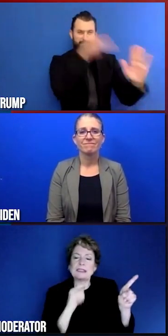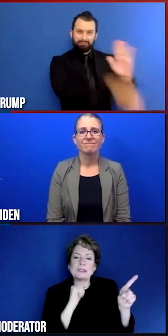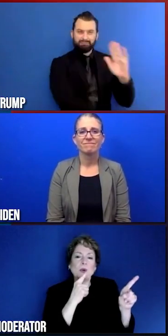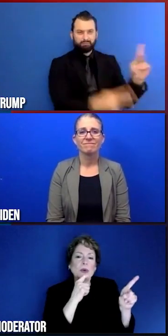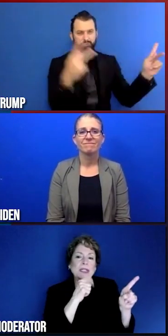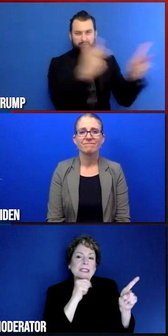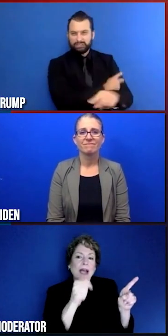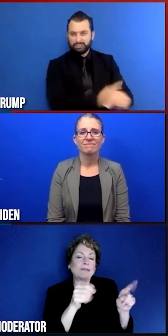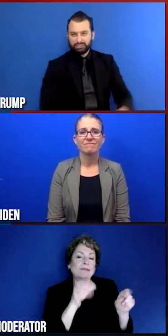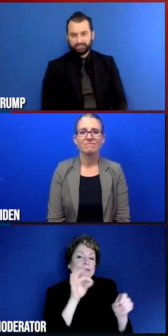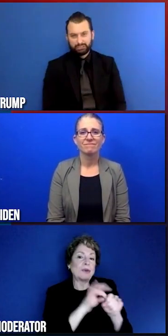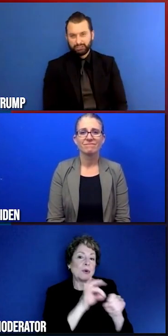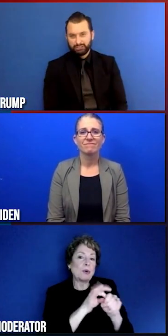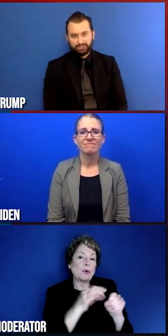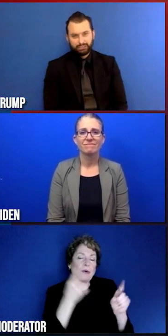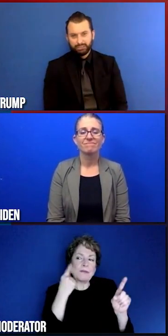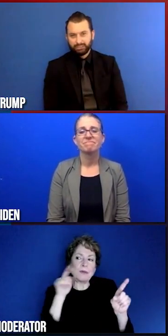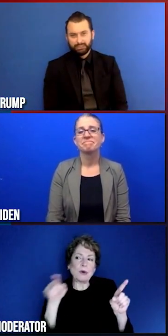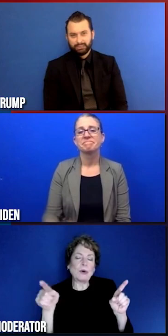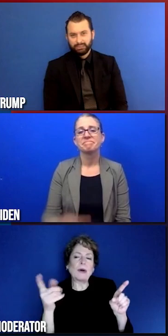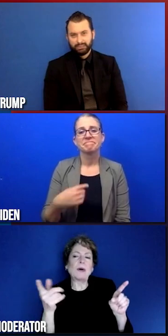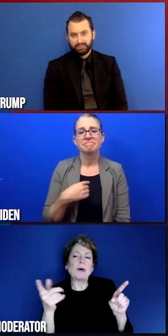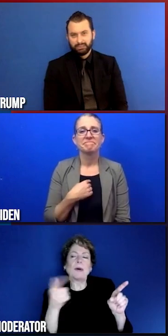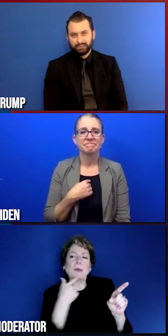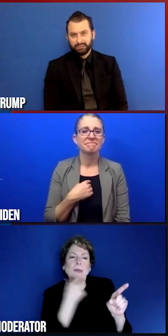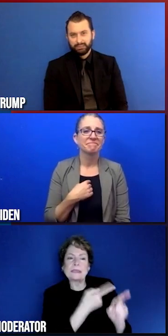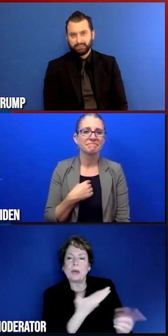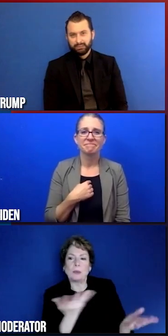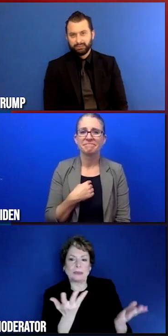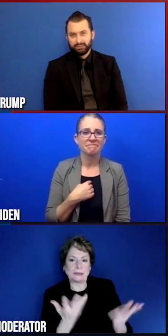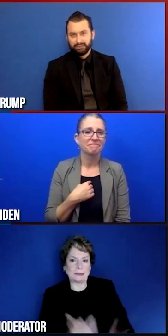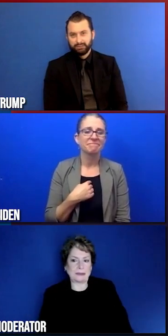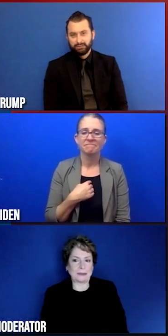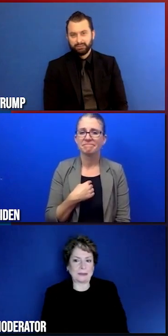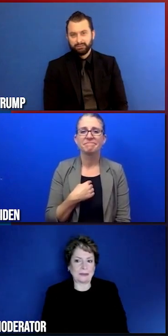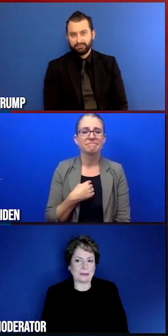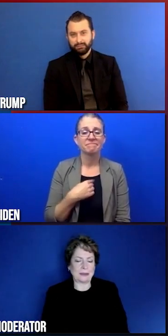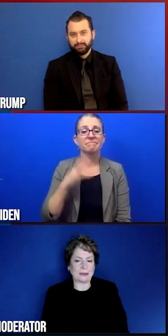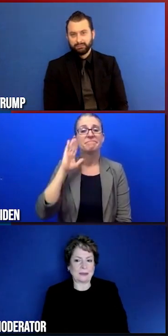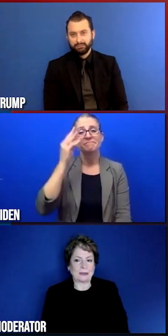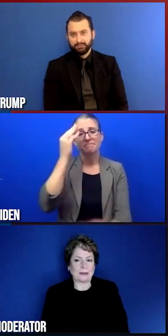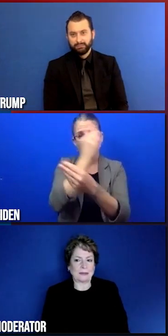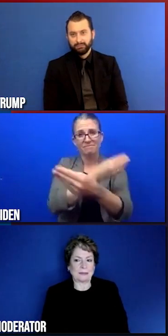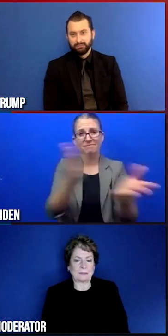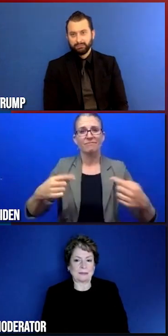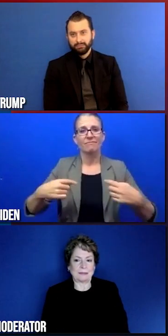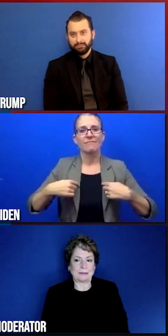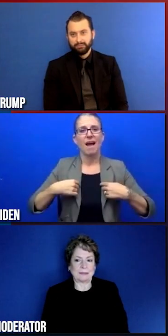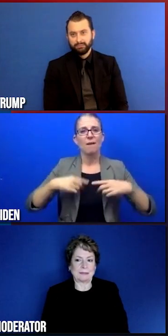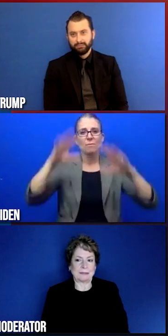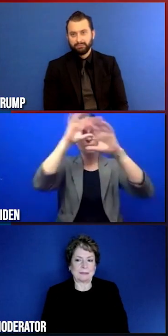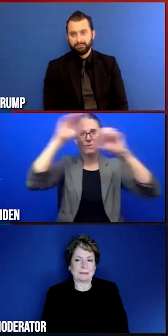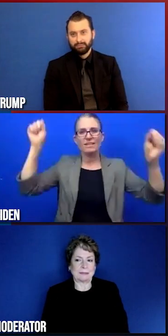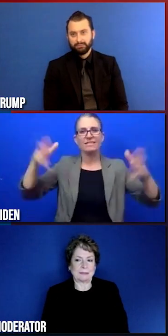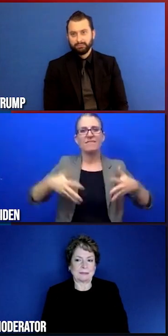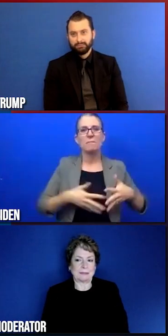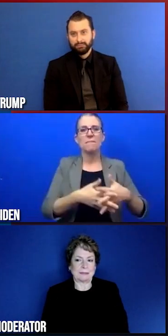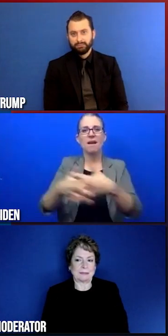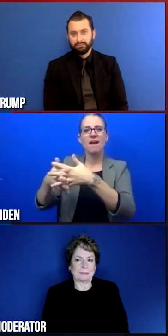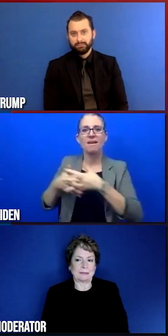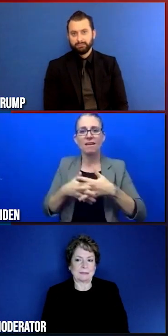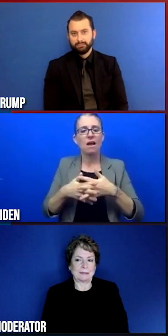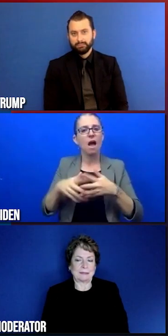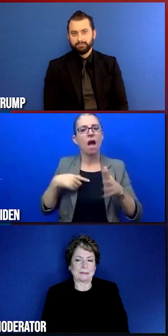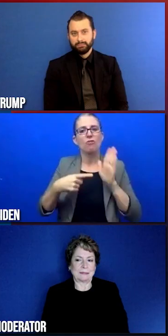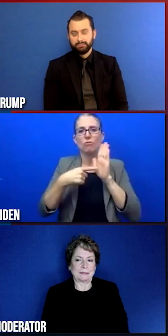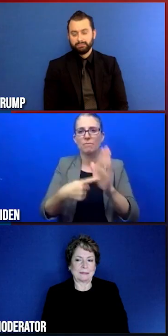say, I'm an American president. I represent all of you, whether you voted for me or against me. And I'm going to make sure that you're